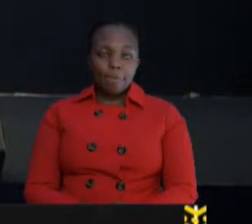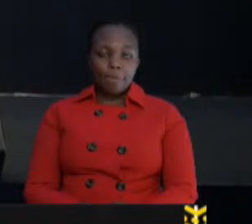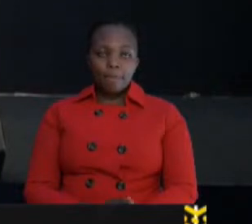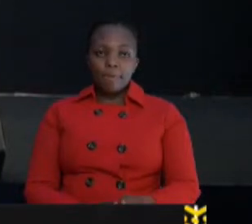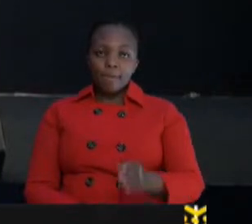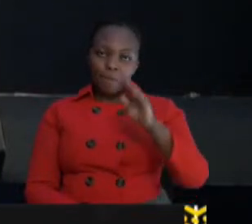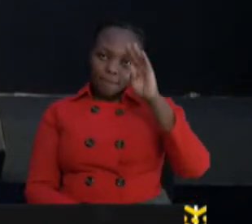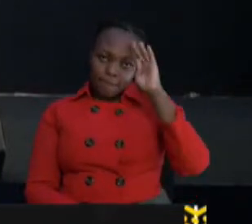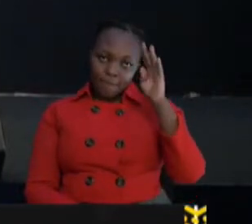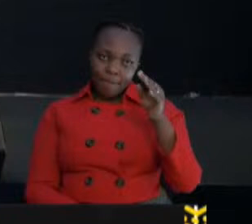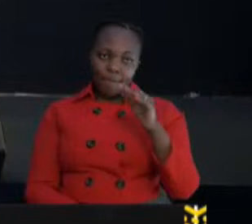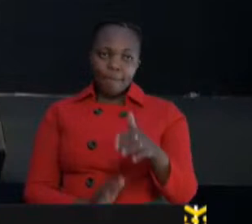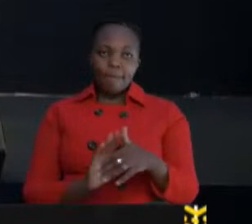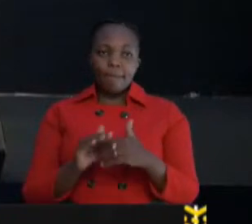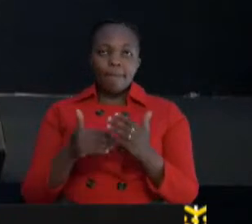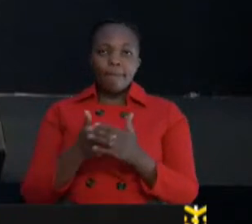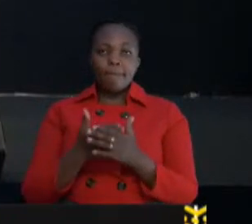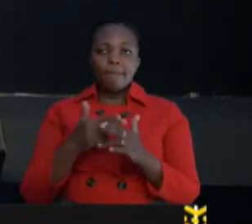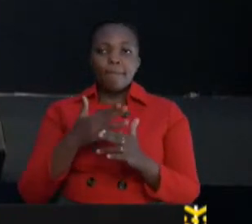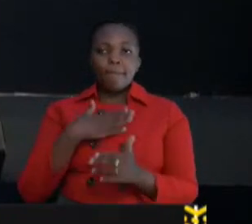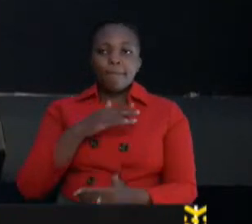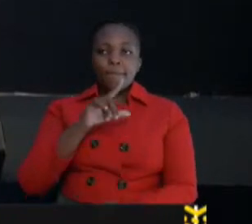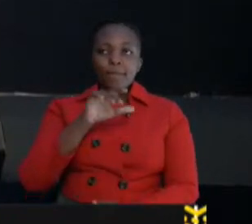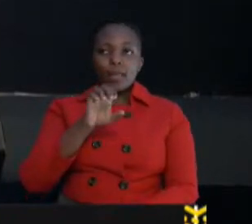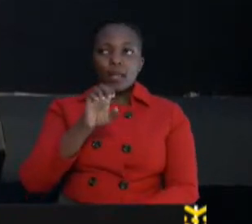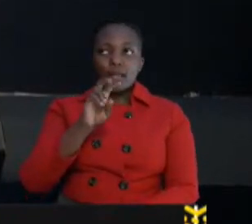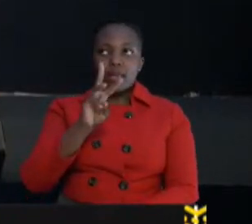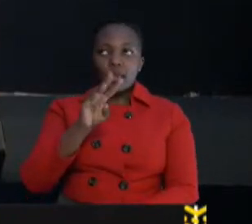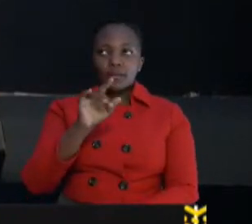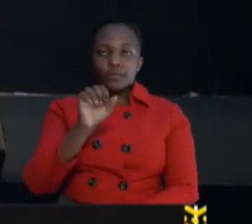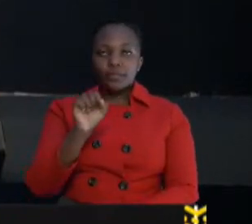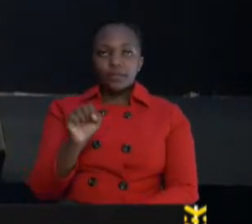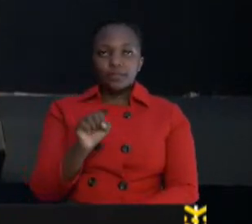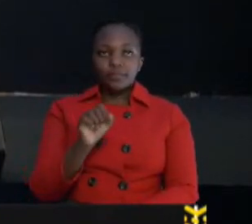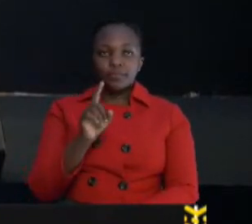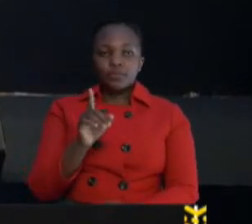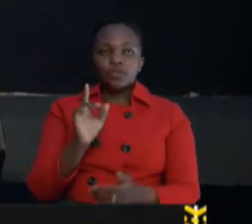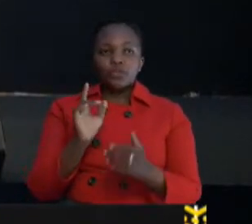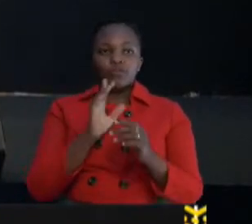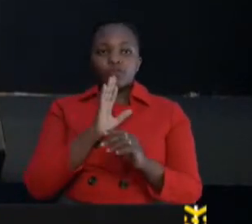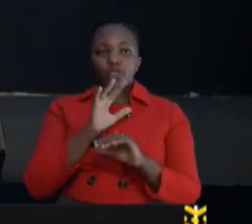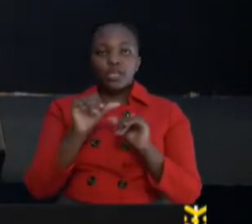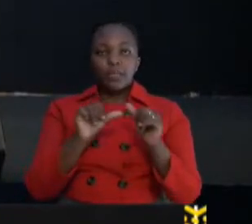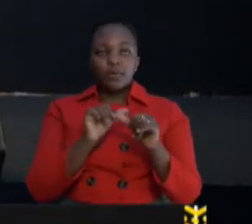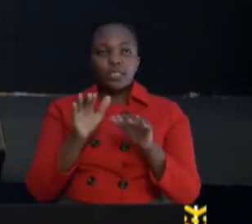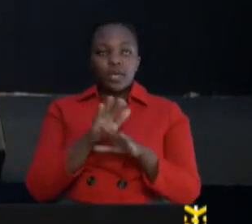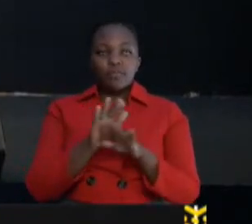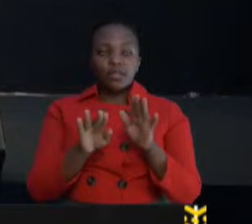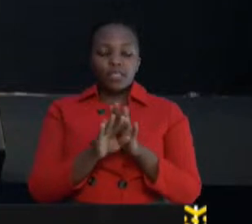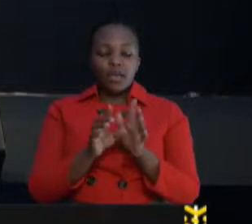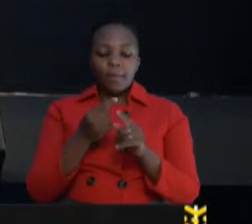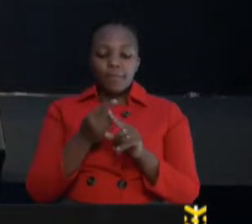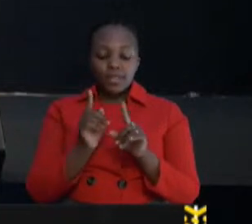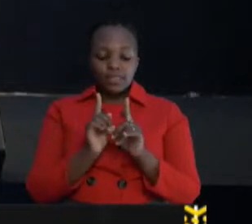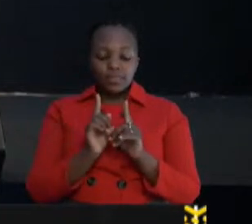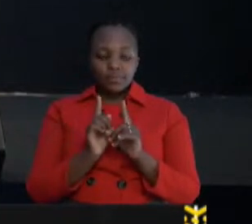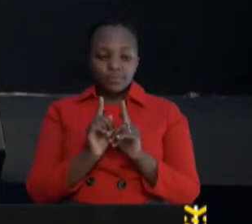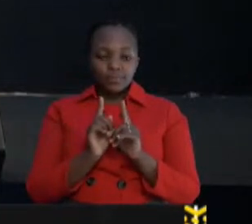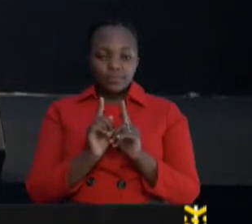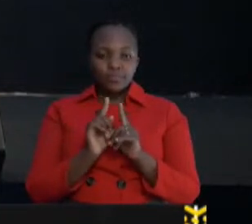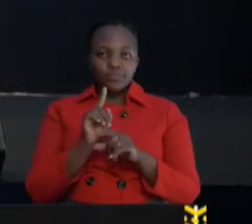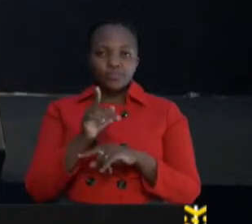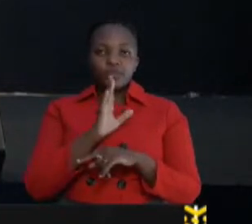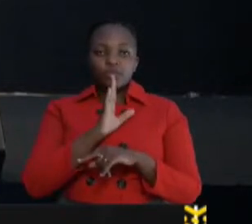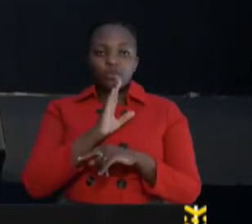Hi everyone. Hello. My name is Lewis. You've touched on everything, but